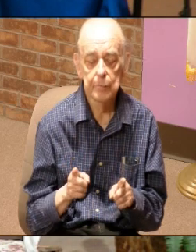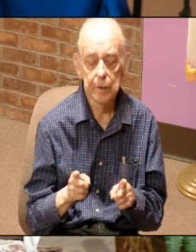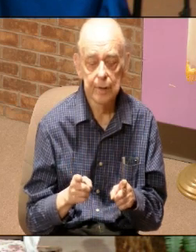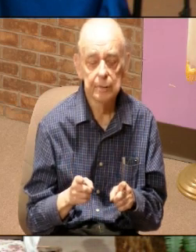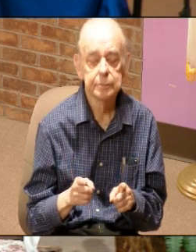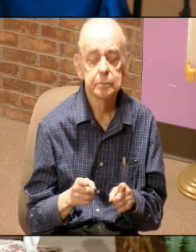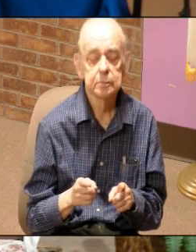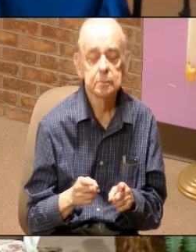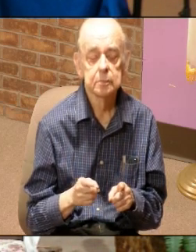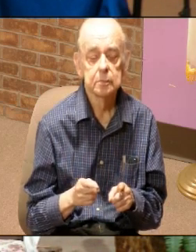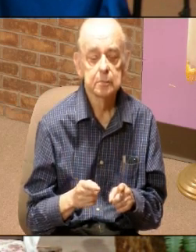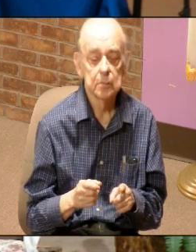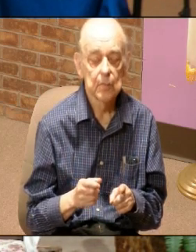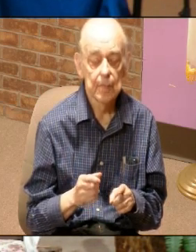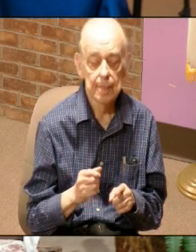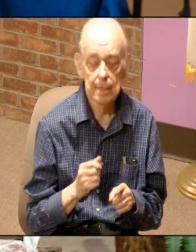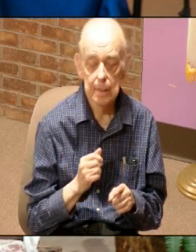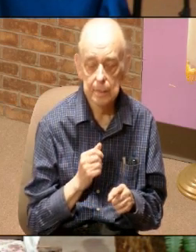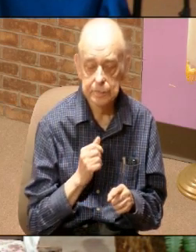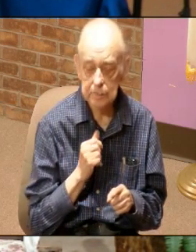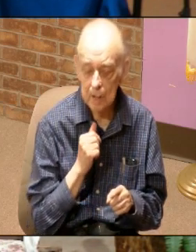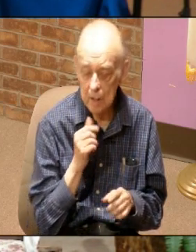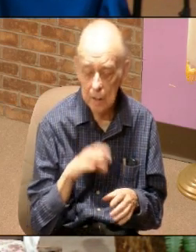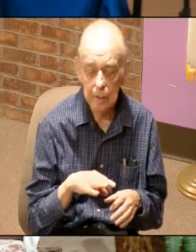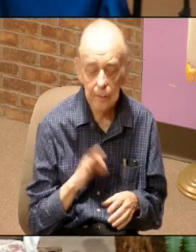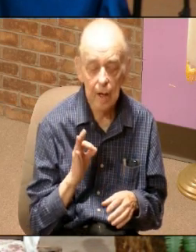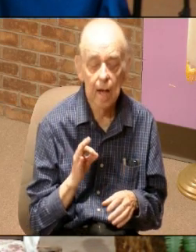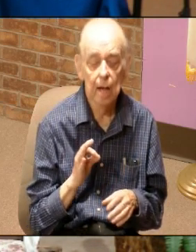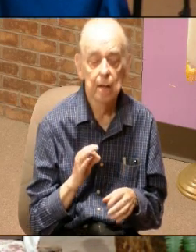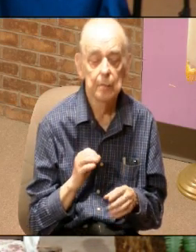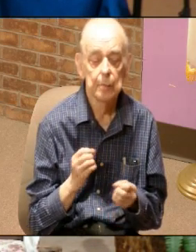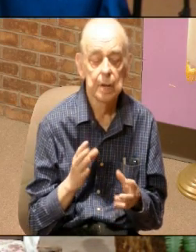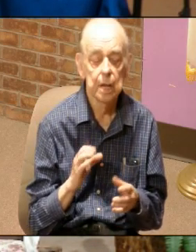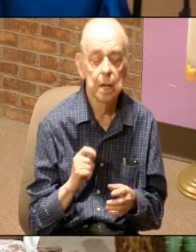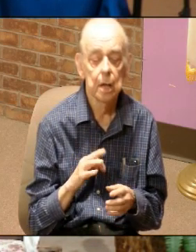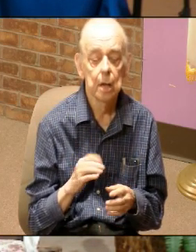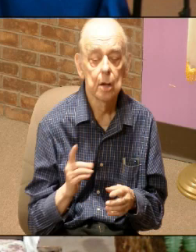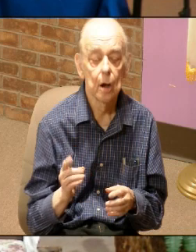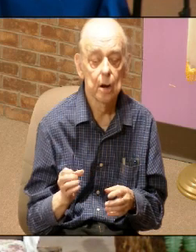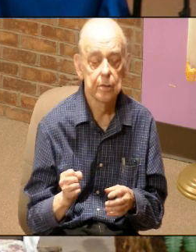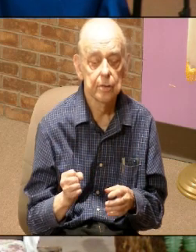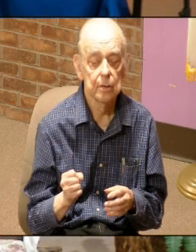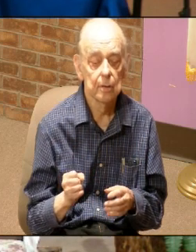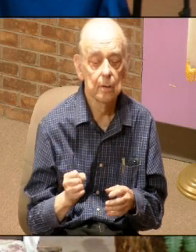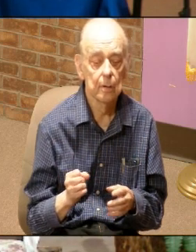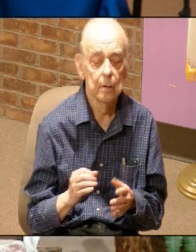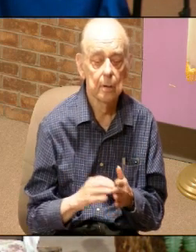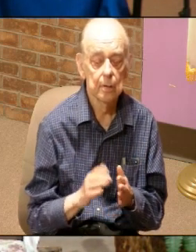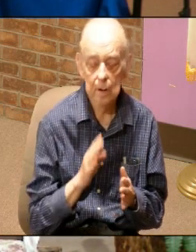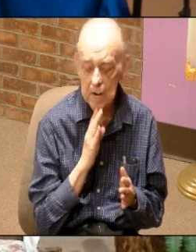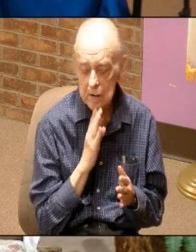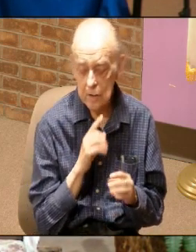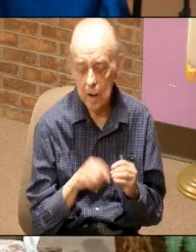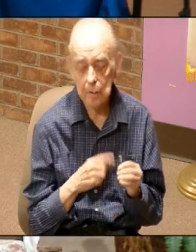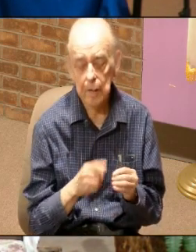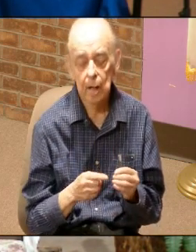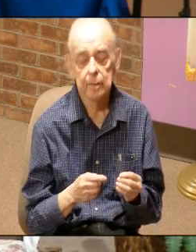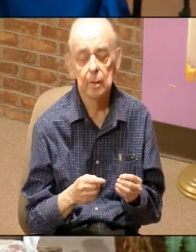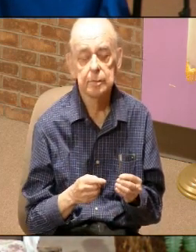But you don't really find a lot of Hallmark cards that talk about